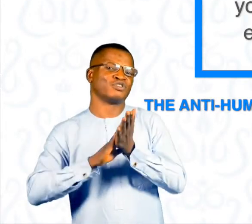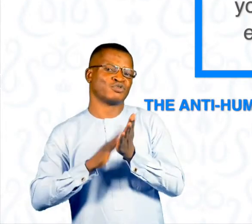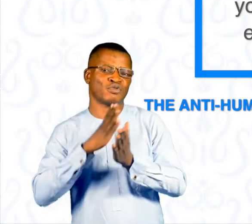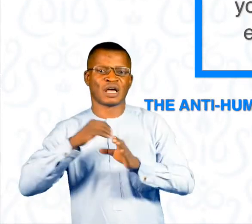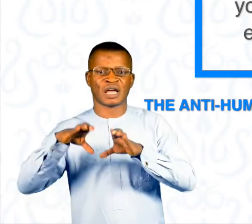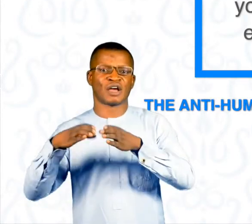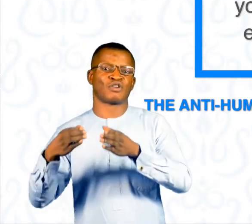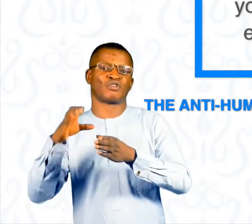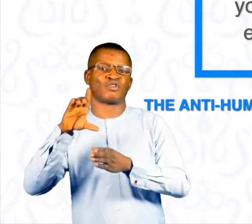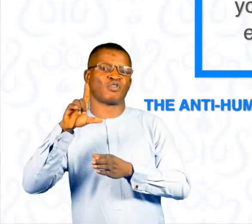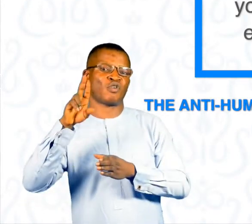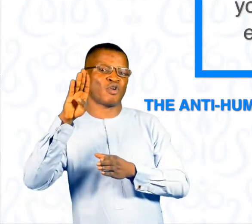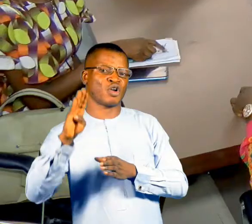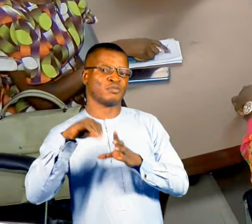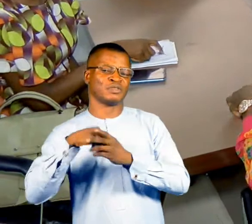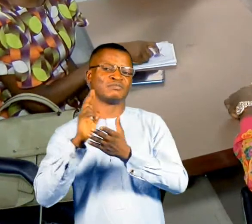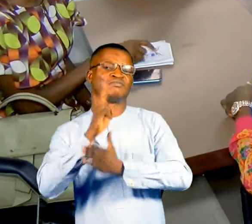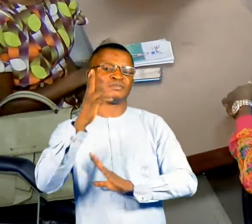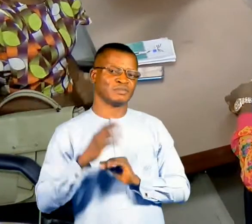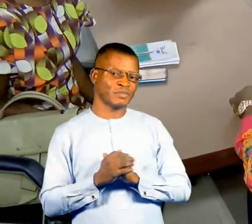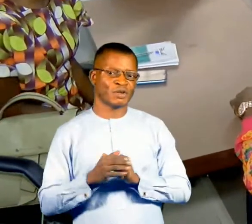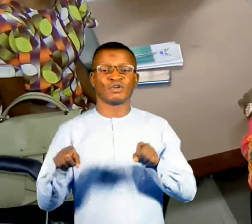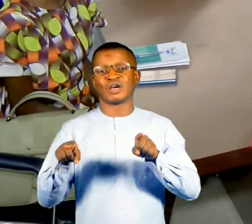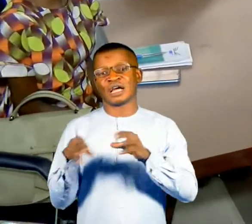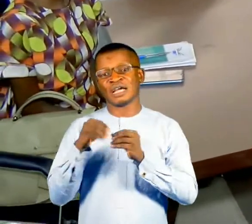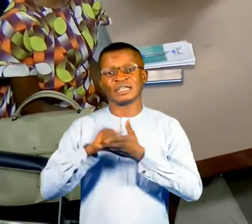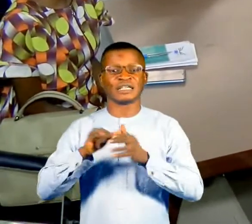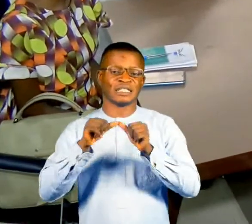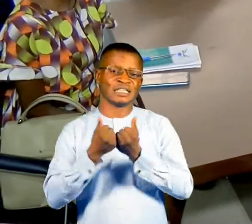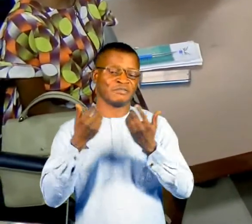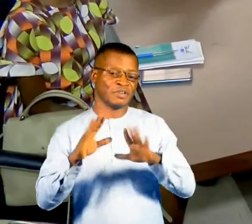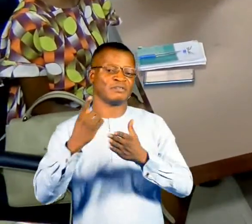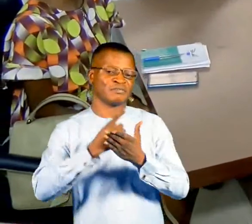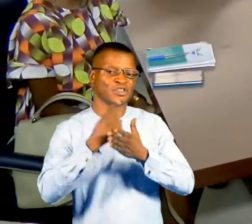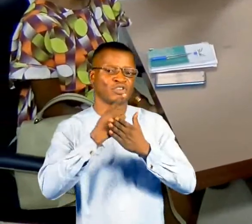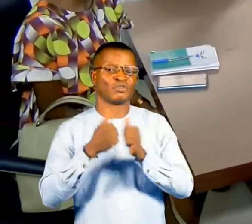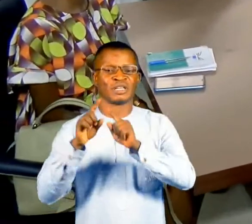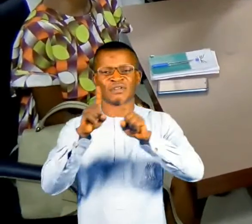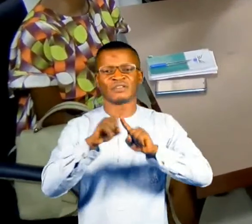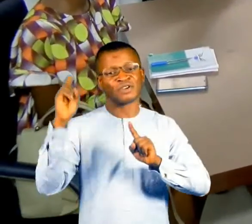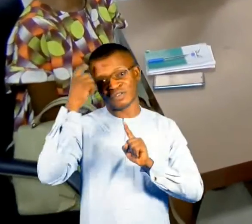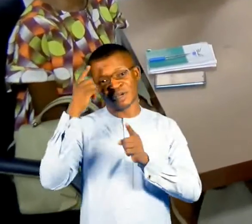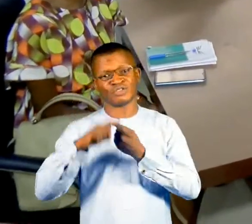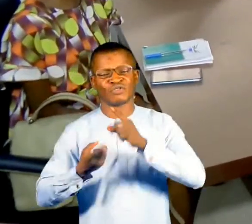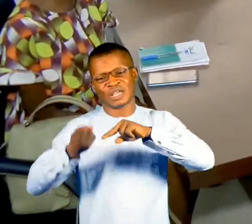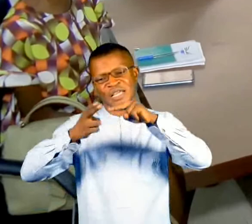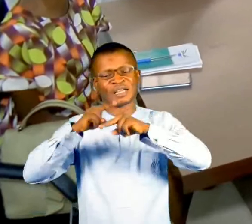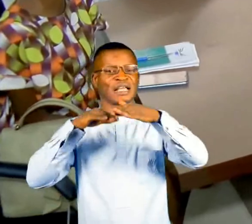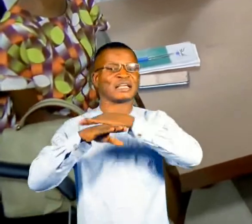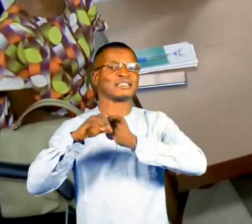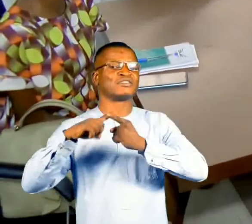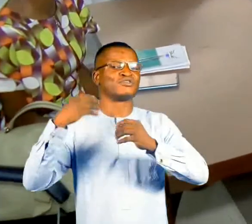and clubs in tertiary institutions. She added that the agency had commenced dialogue with the relevant arm of government to